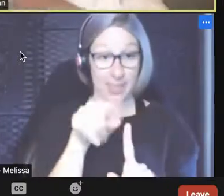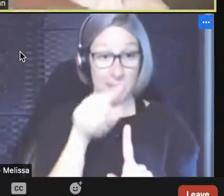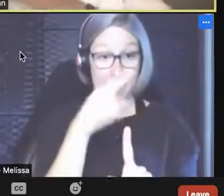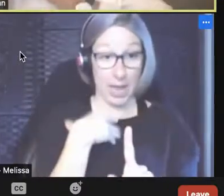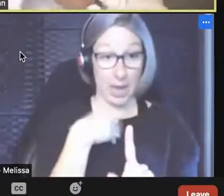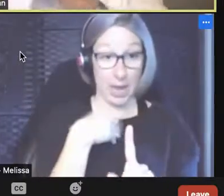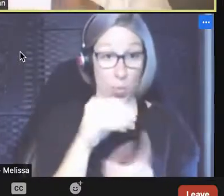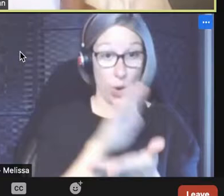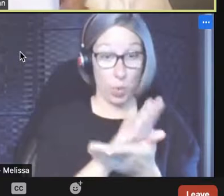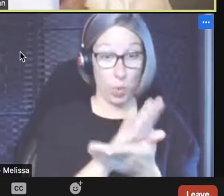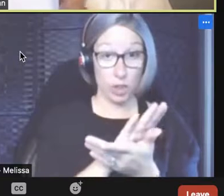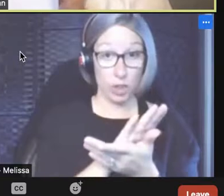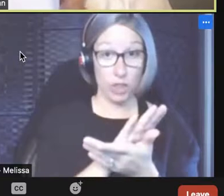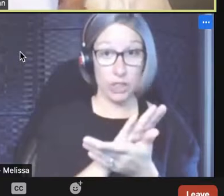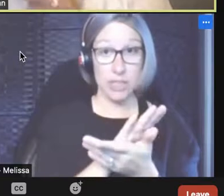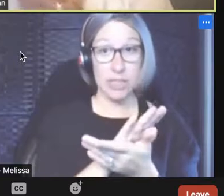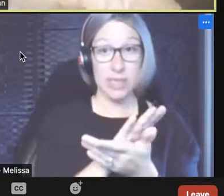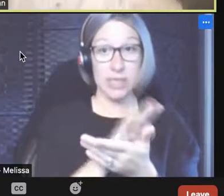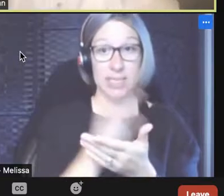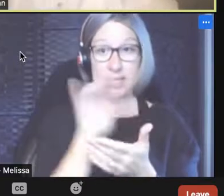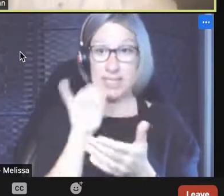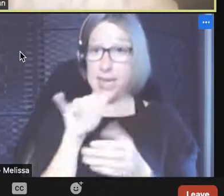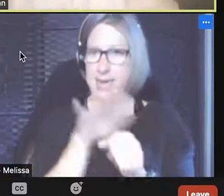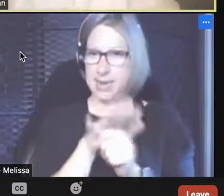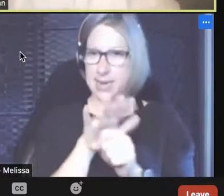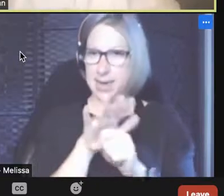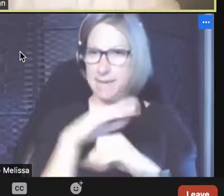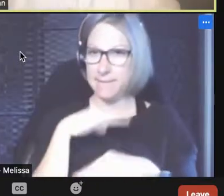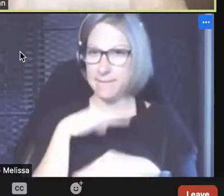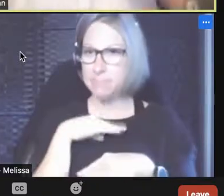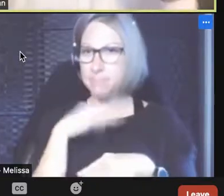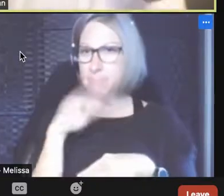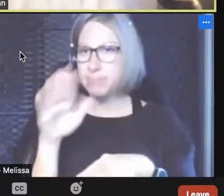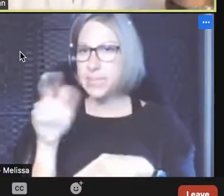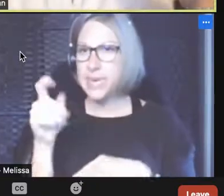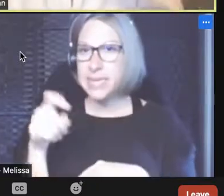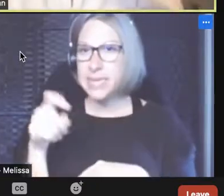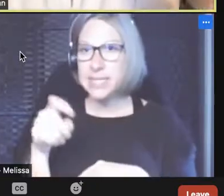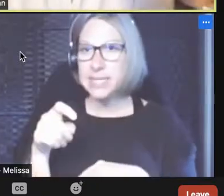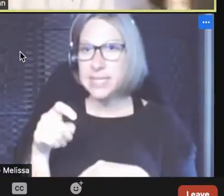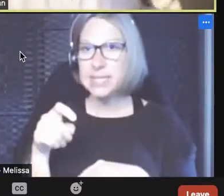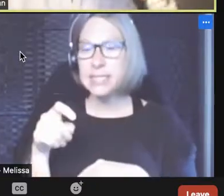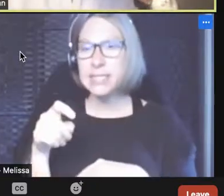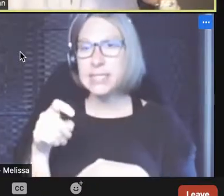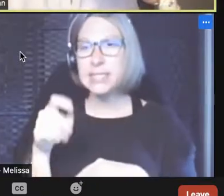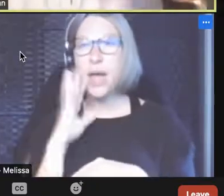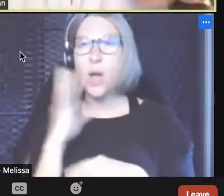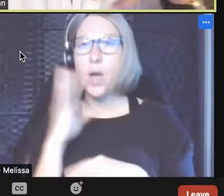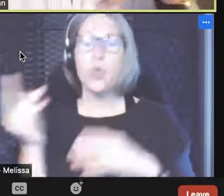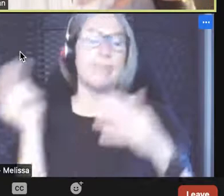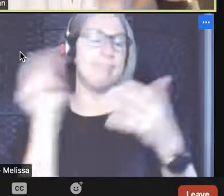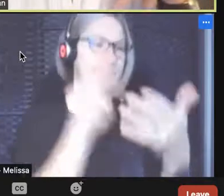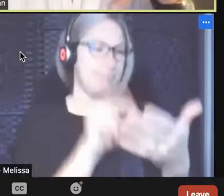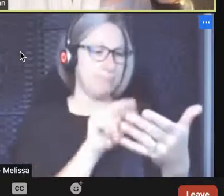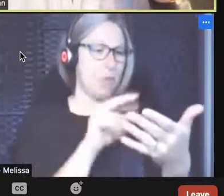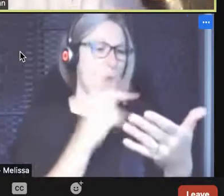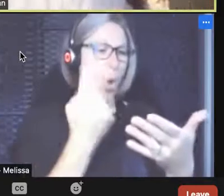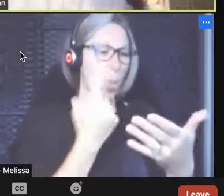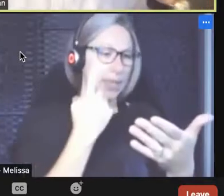white worksheet, is that sufficient for the child's needs? And I'll go back and look at whether it's